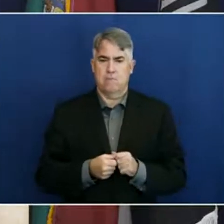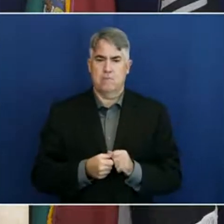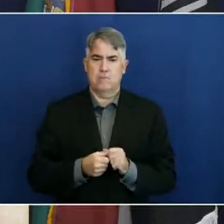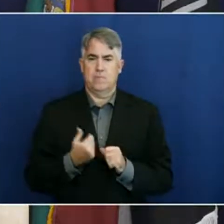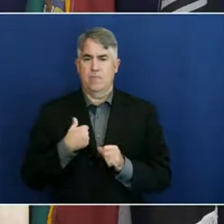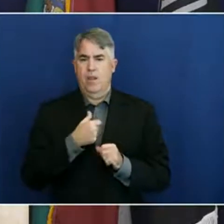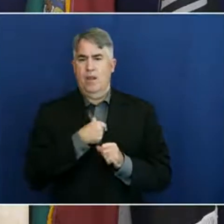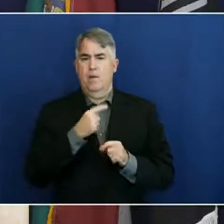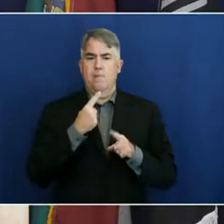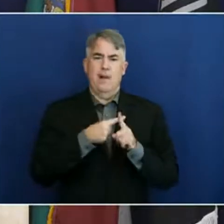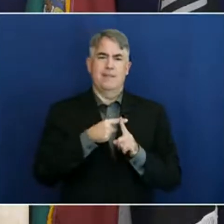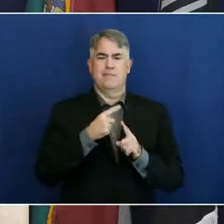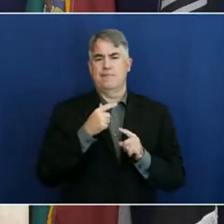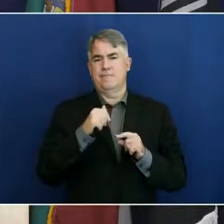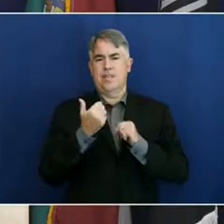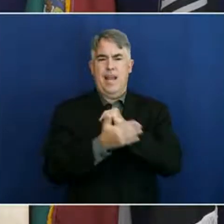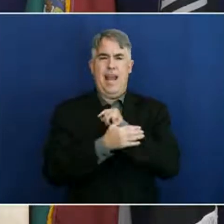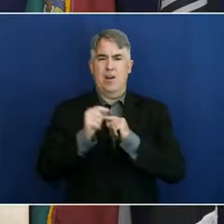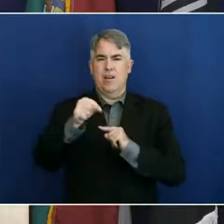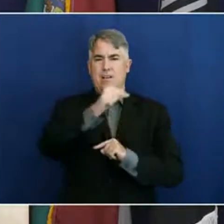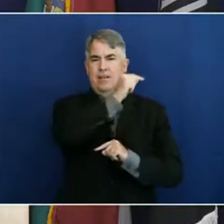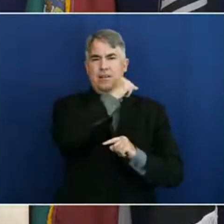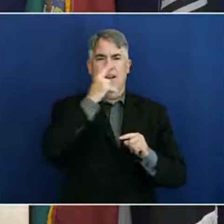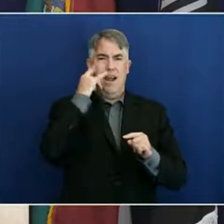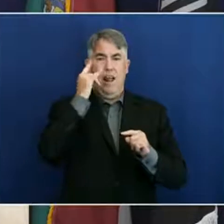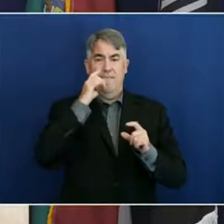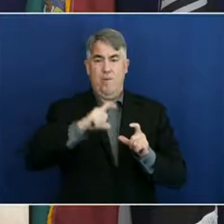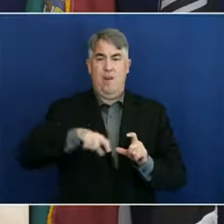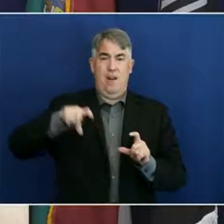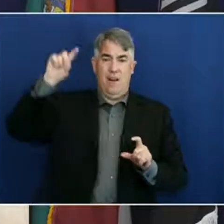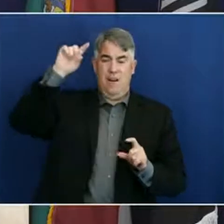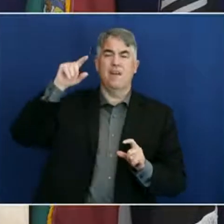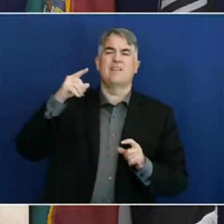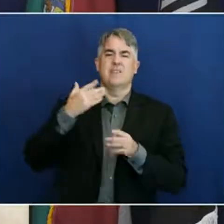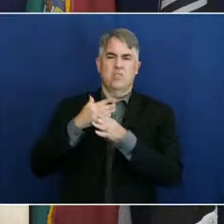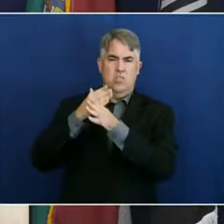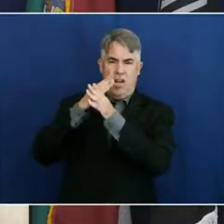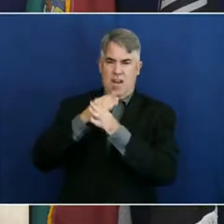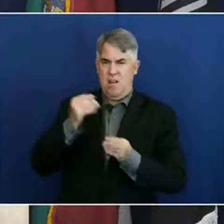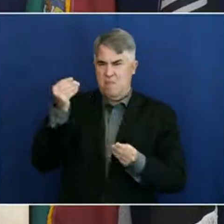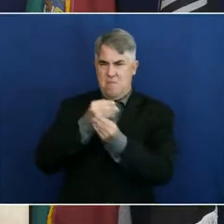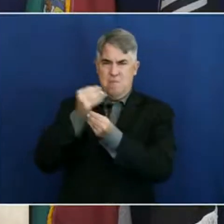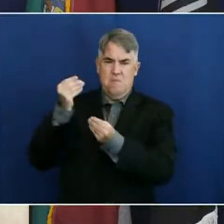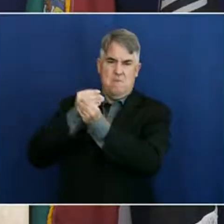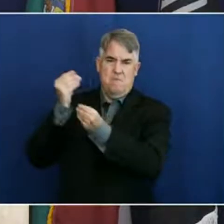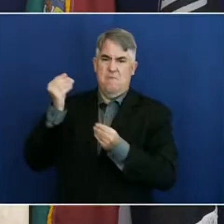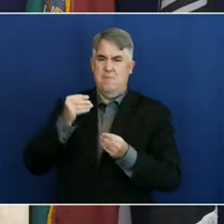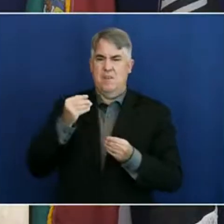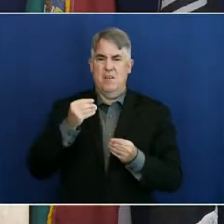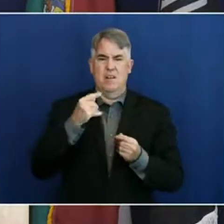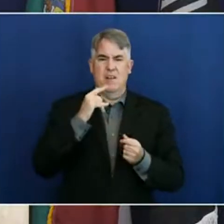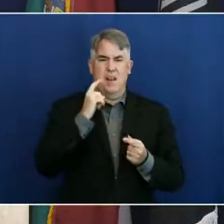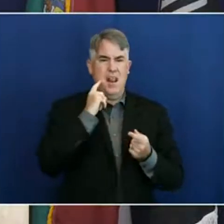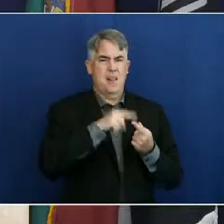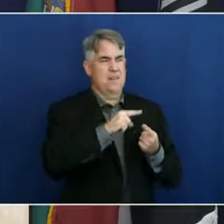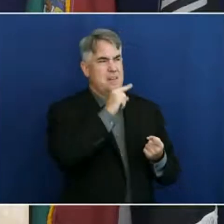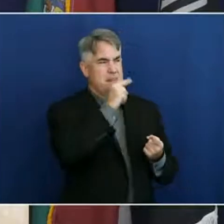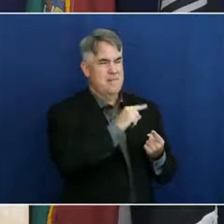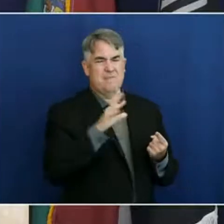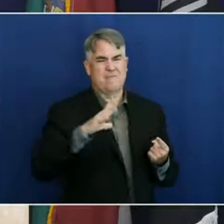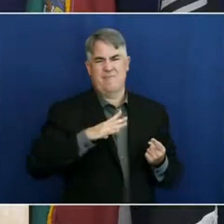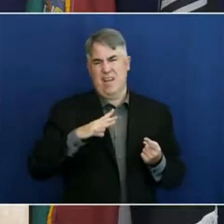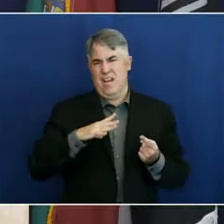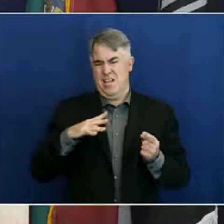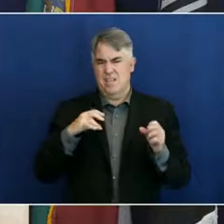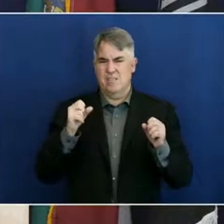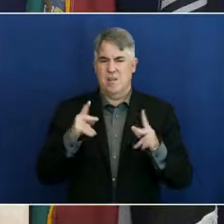county entity remained about the same, but you'll see in the slides a little drop this week, but it's okay. We expect the numbers to increase next week.